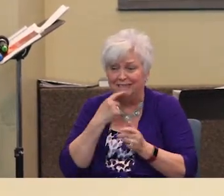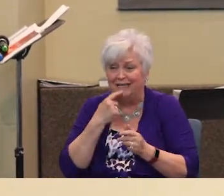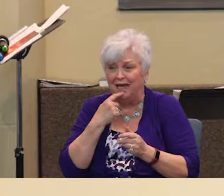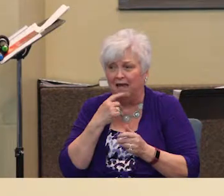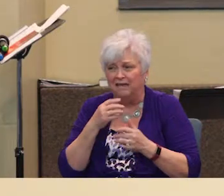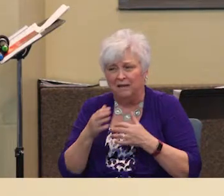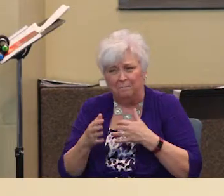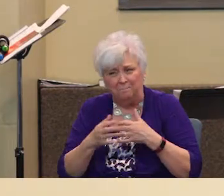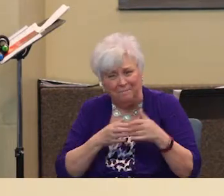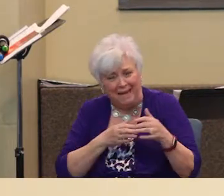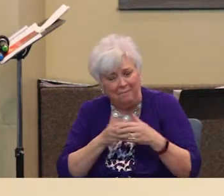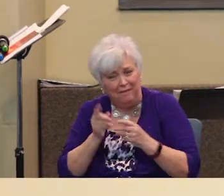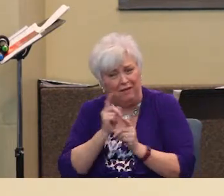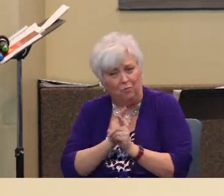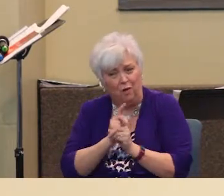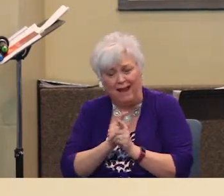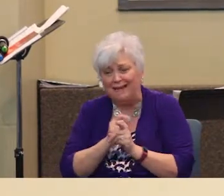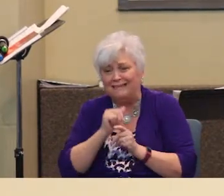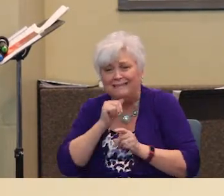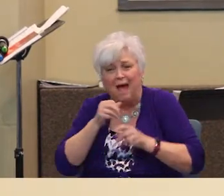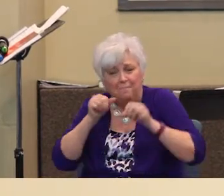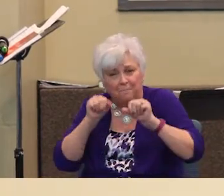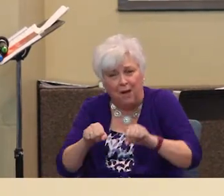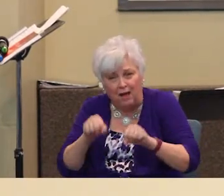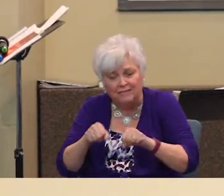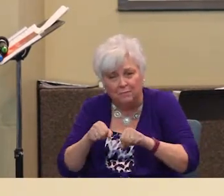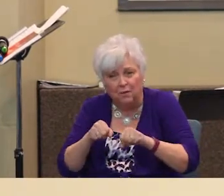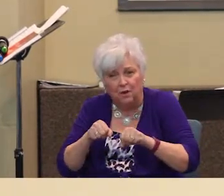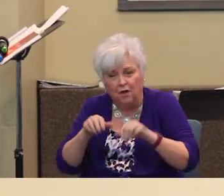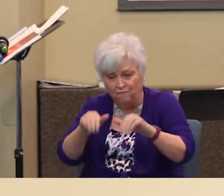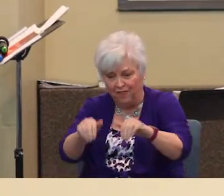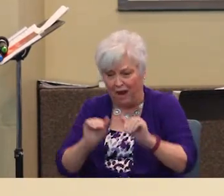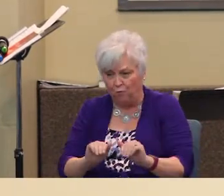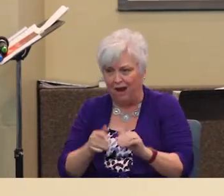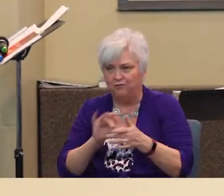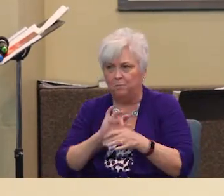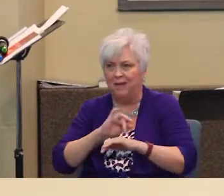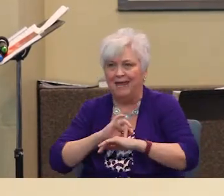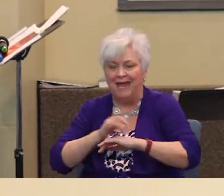they're right, because it's impossible for that tomb to be empty unless somebody took the body.